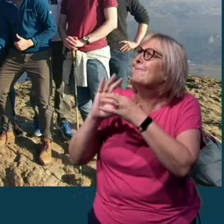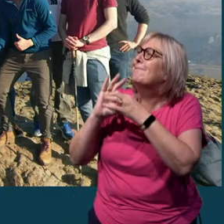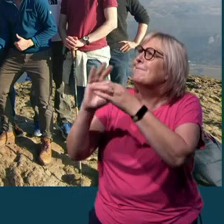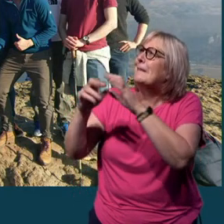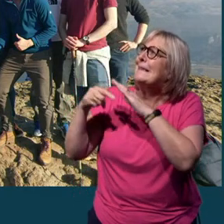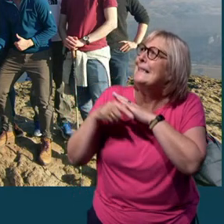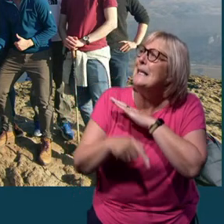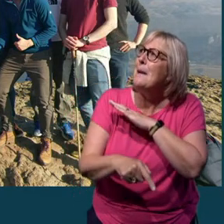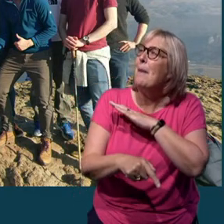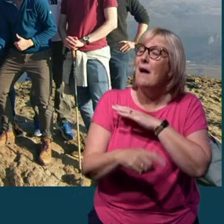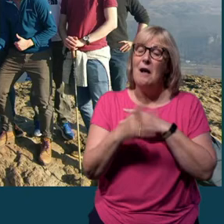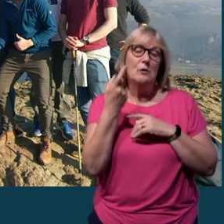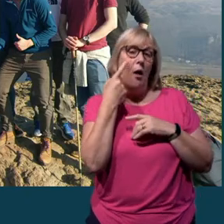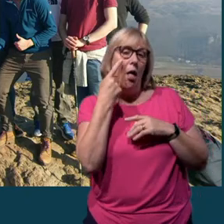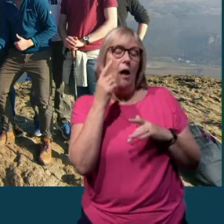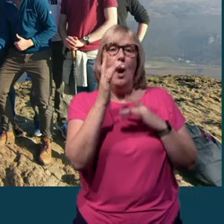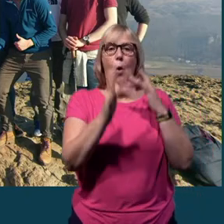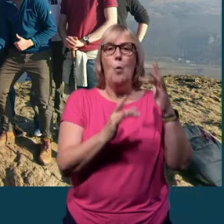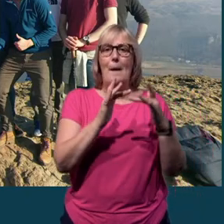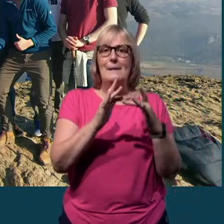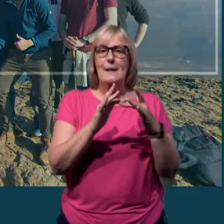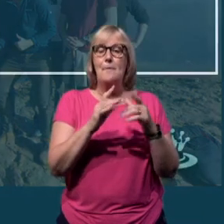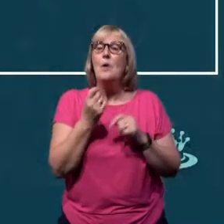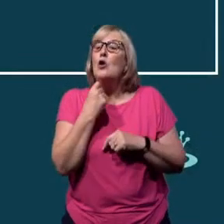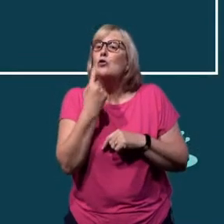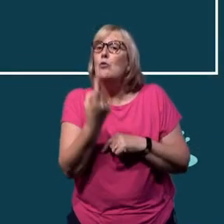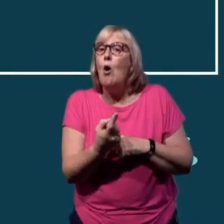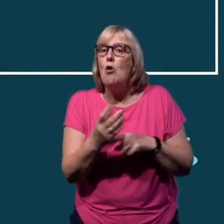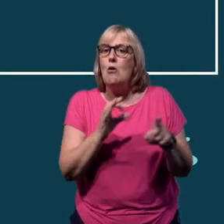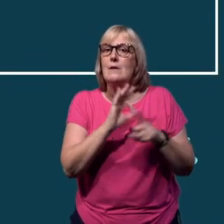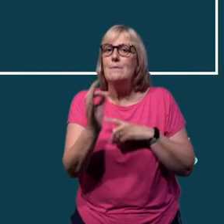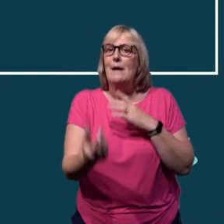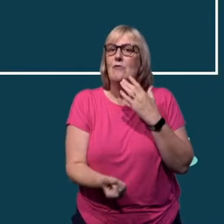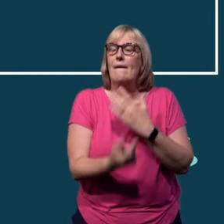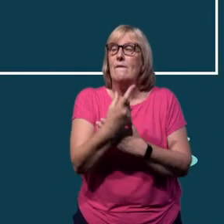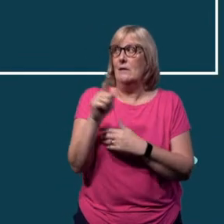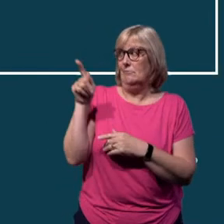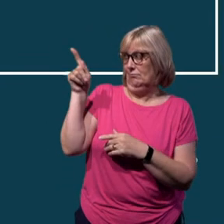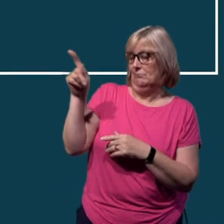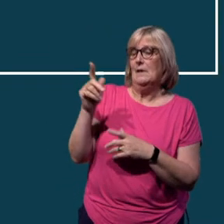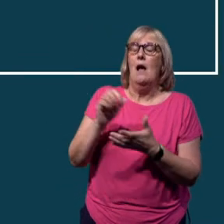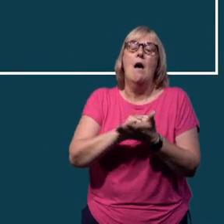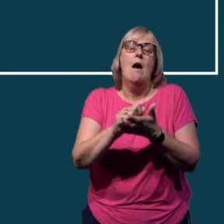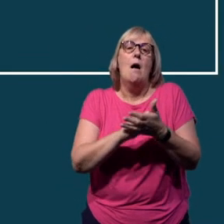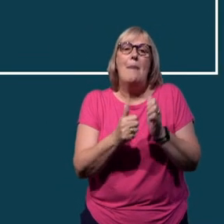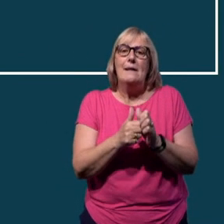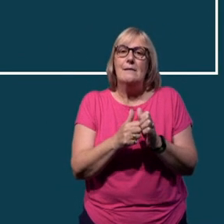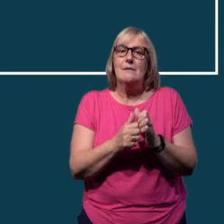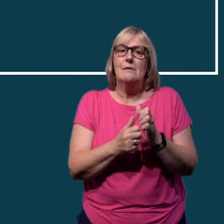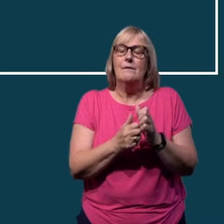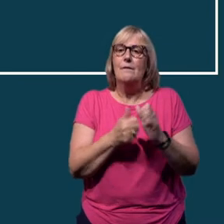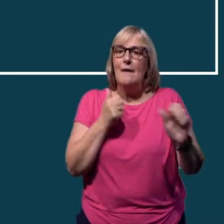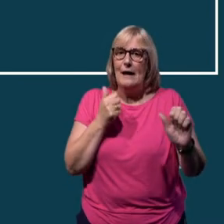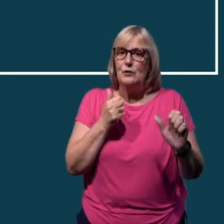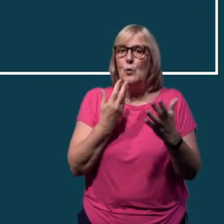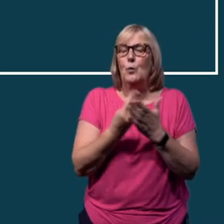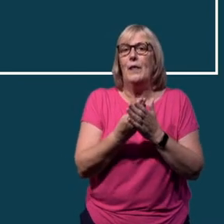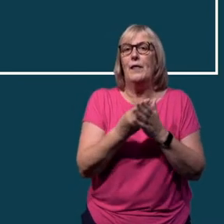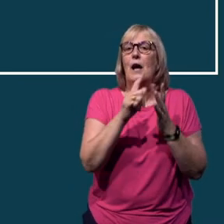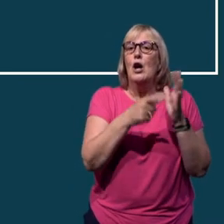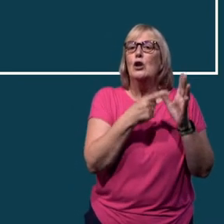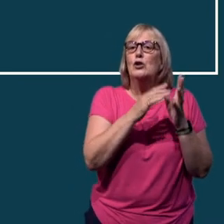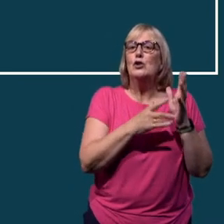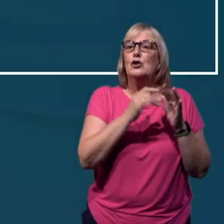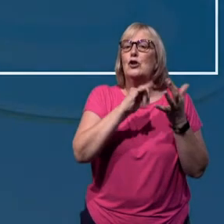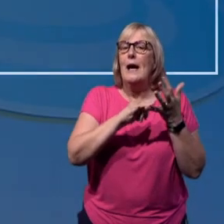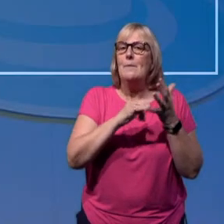at that on the website. But also, there's a special event running tomorrow in the Pencil Factory with our ministry director, James Robson. It's at 2